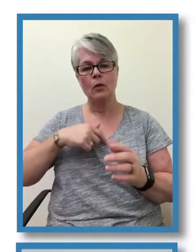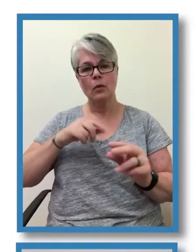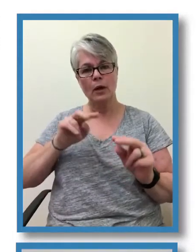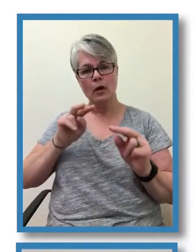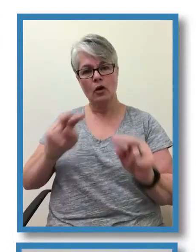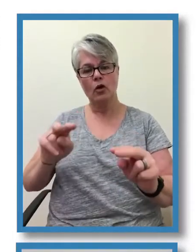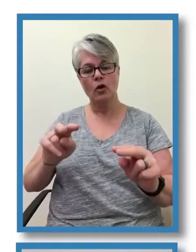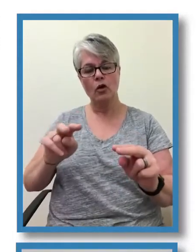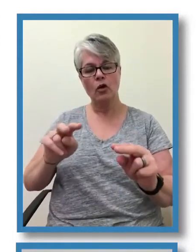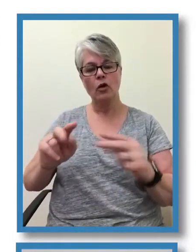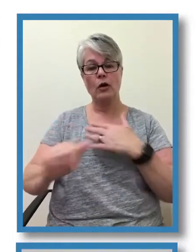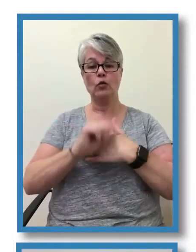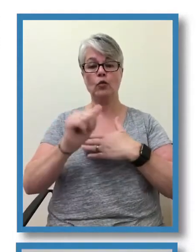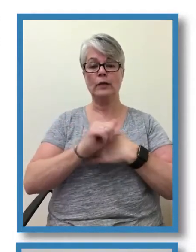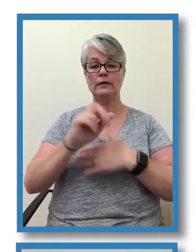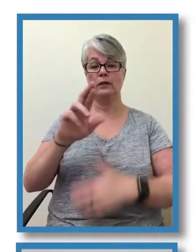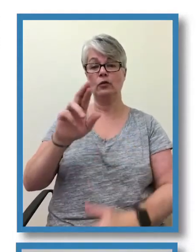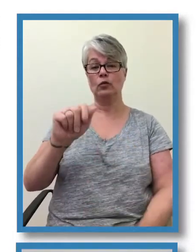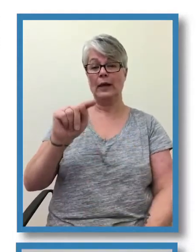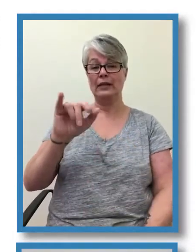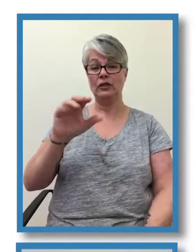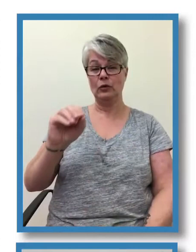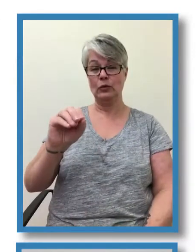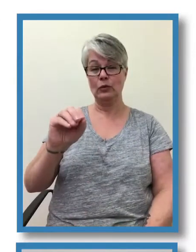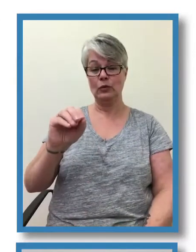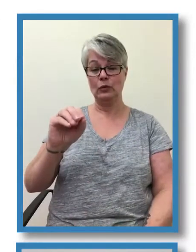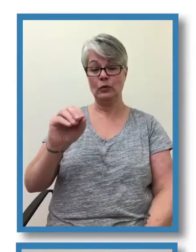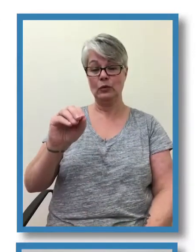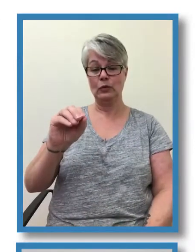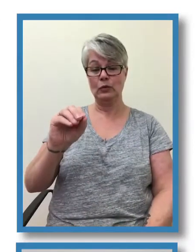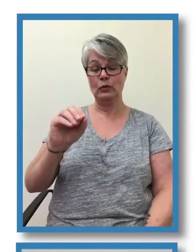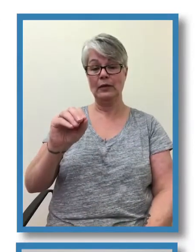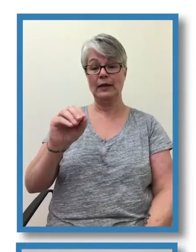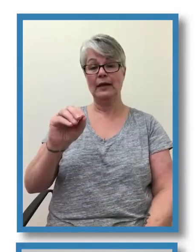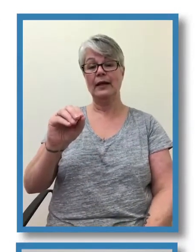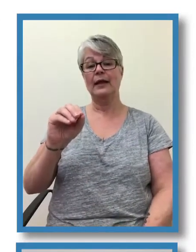for it to be showing that there is benefit by doing this.